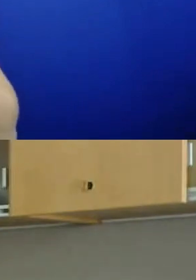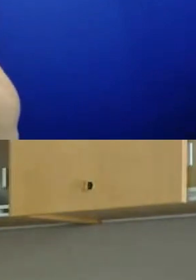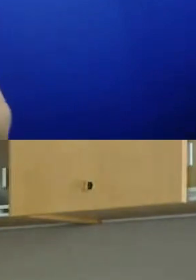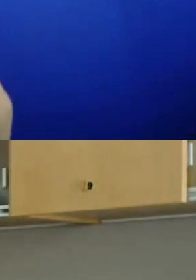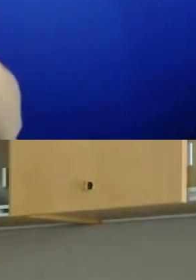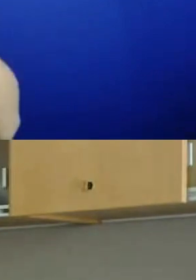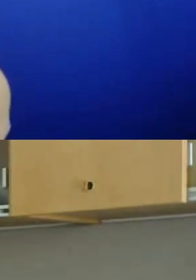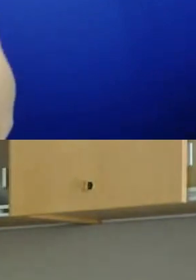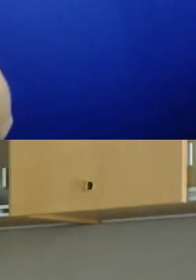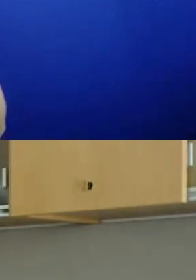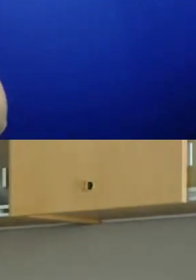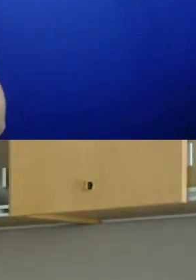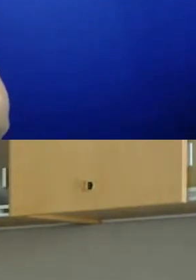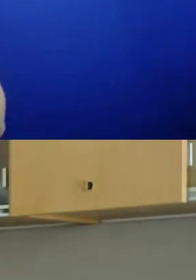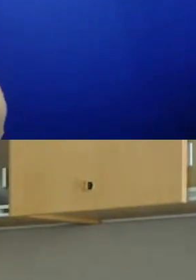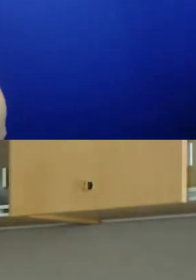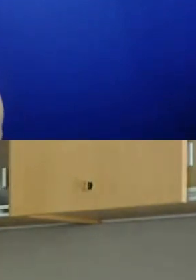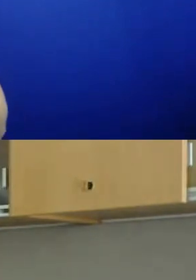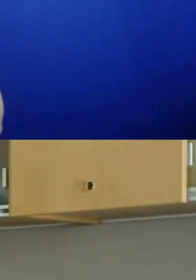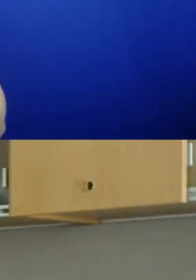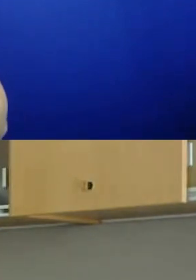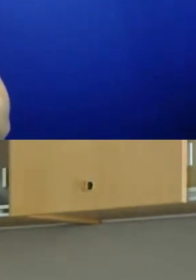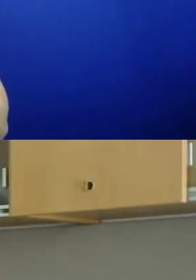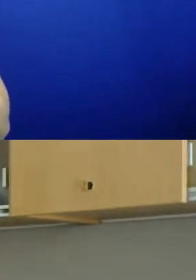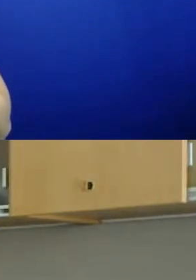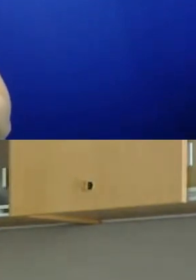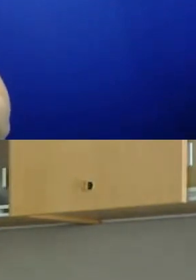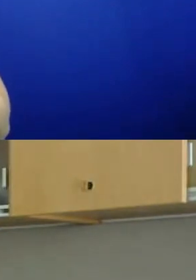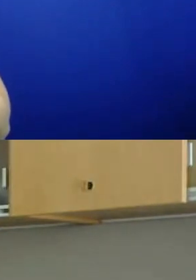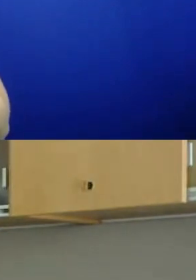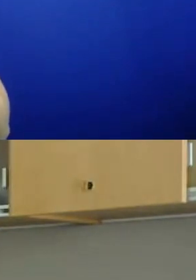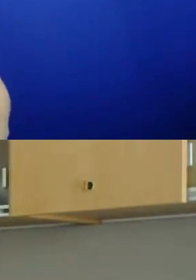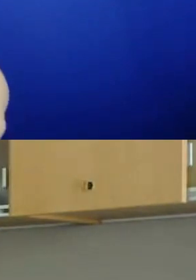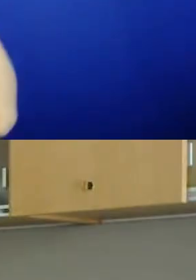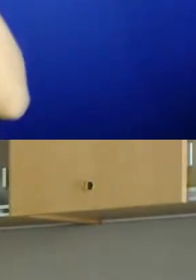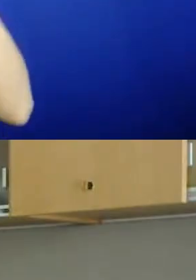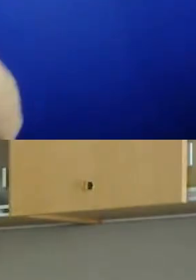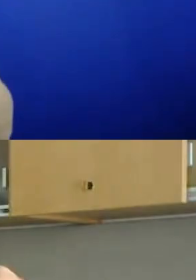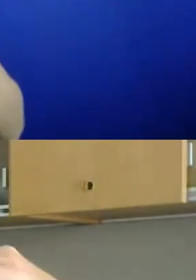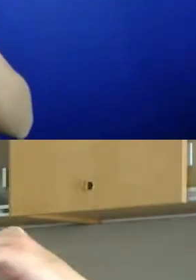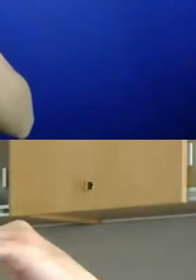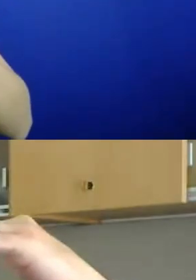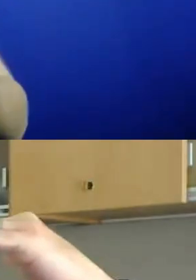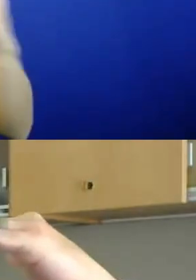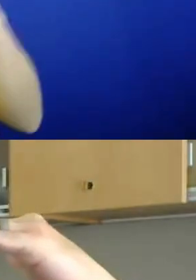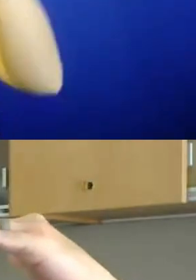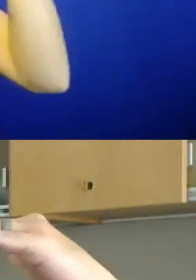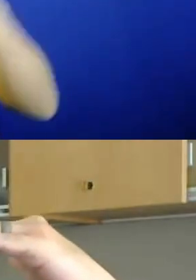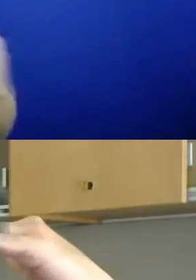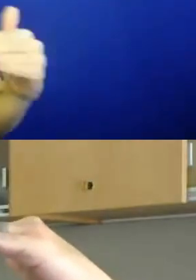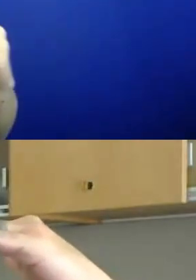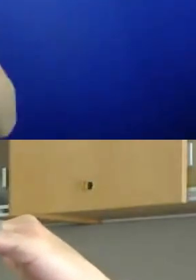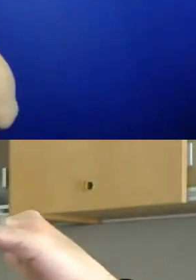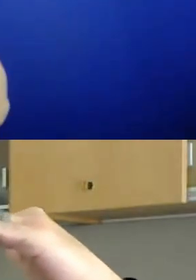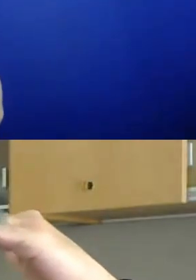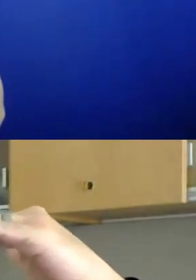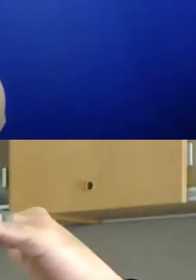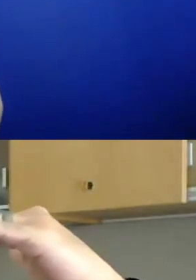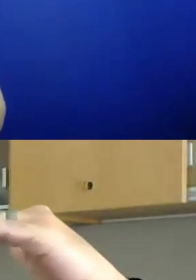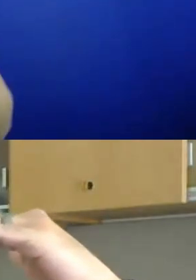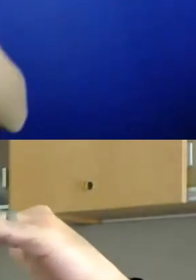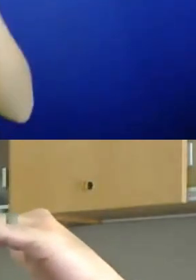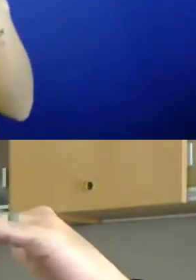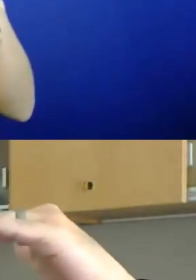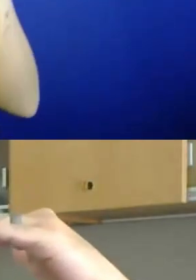great point, right? So if you go, so look, let's look at a little spectrum. Down here you have sober, and up here you have that graphic of